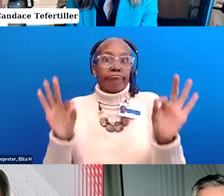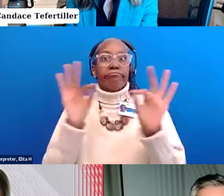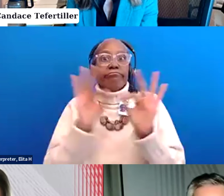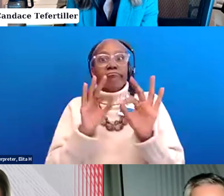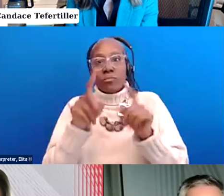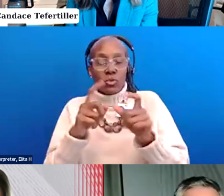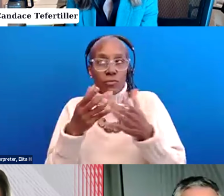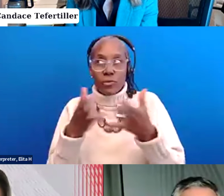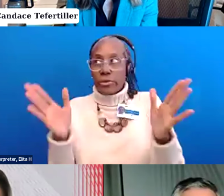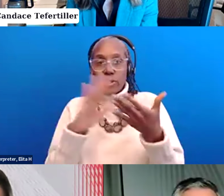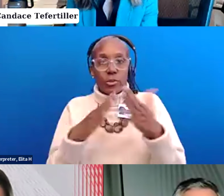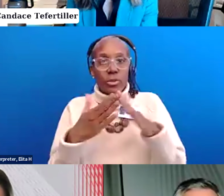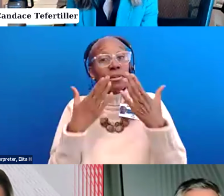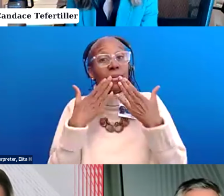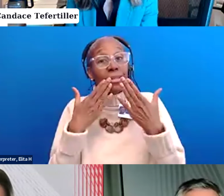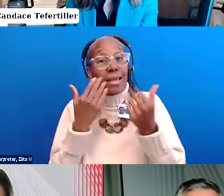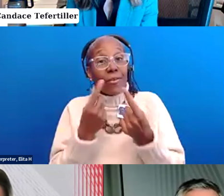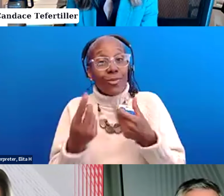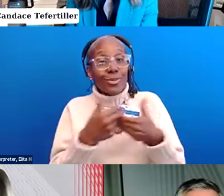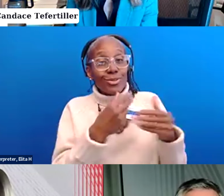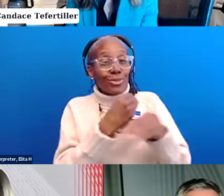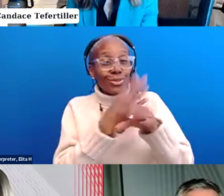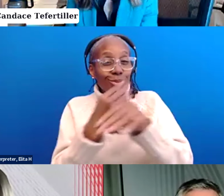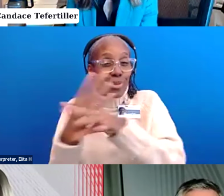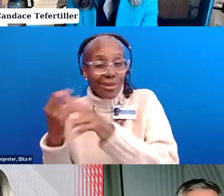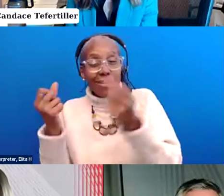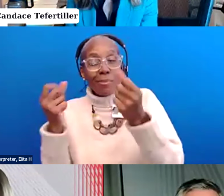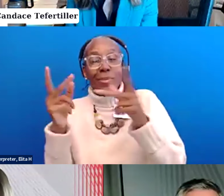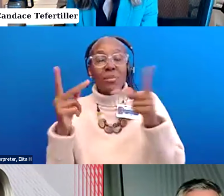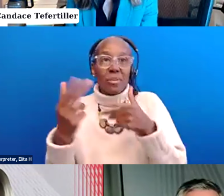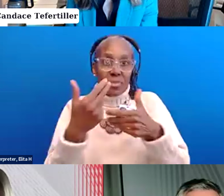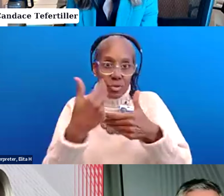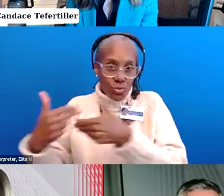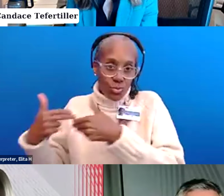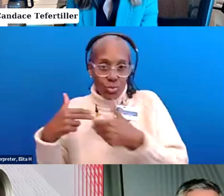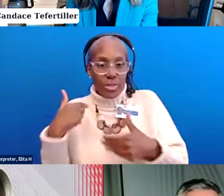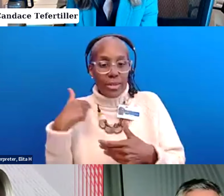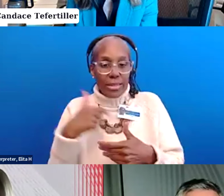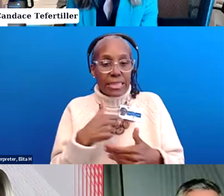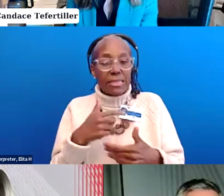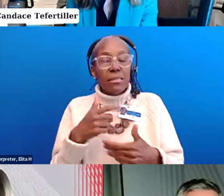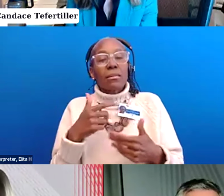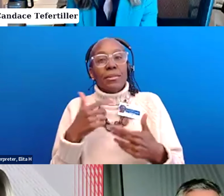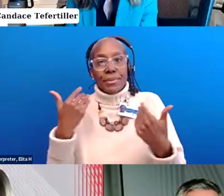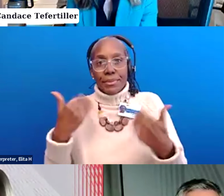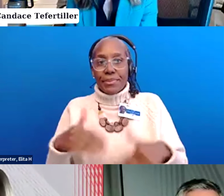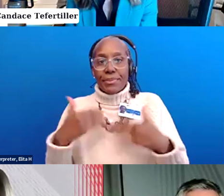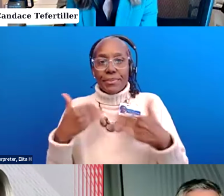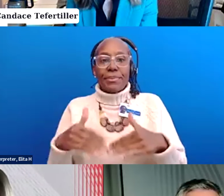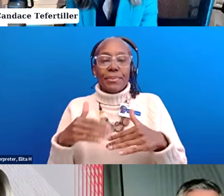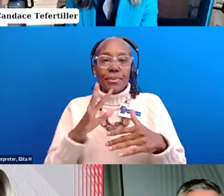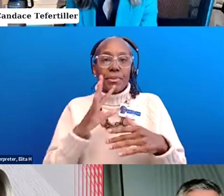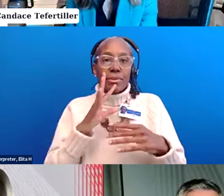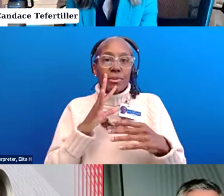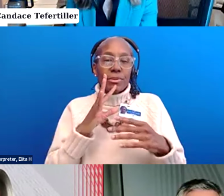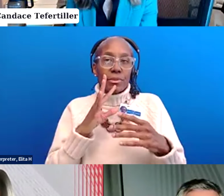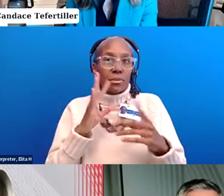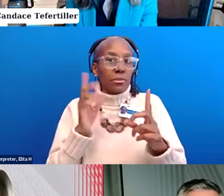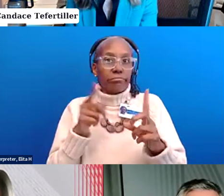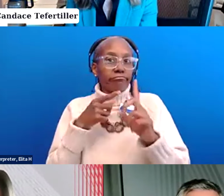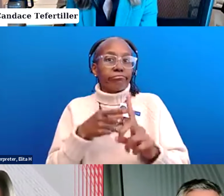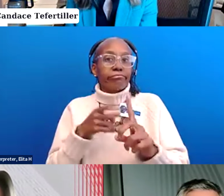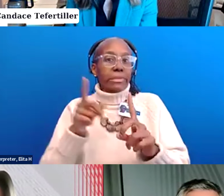for the community. I want to thank everybody who joined the webinar. I know a lot of people joined, and that really goes to showing the need